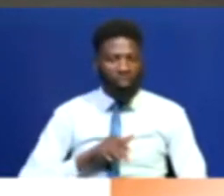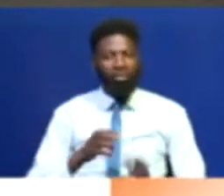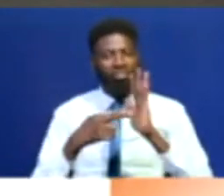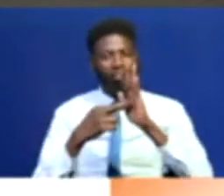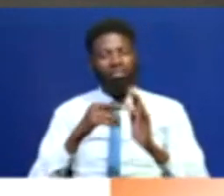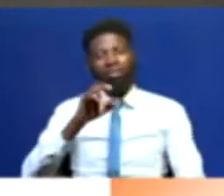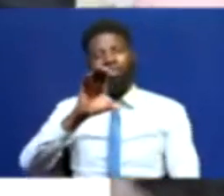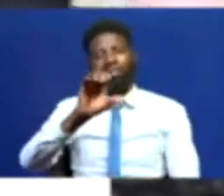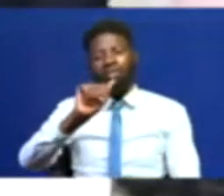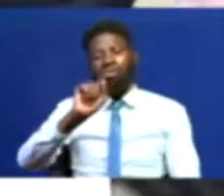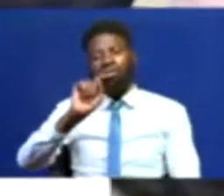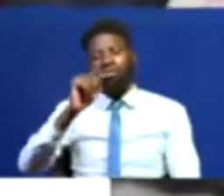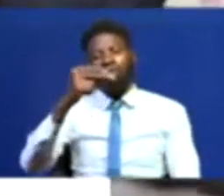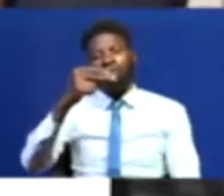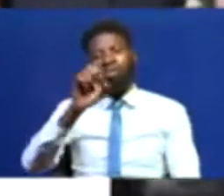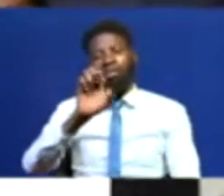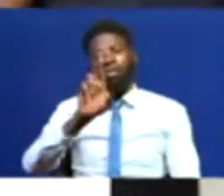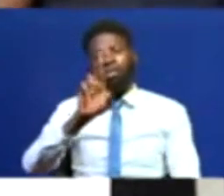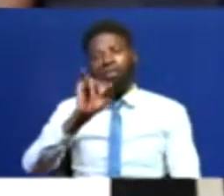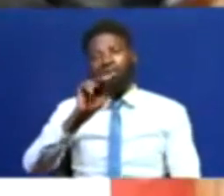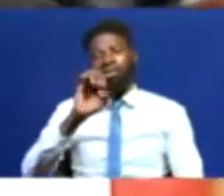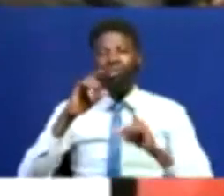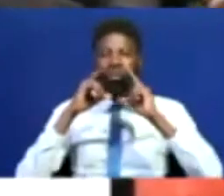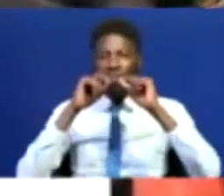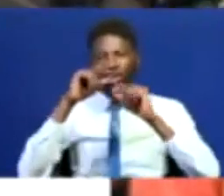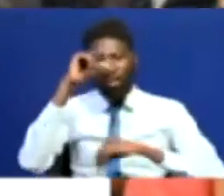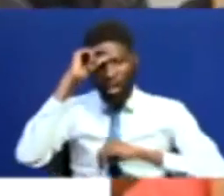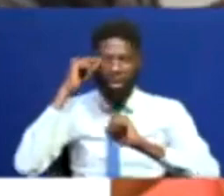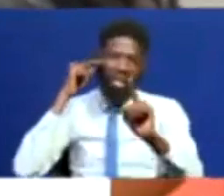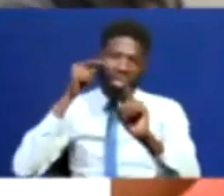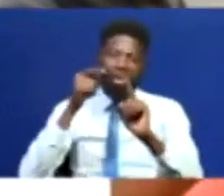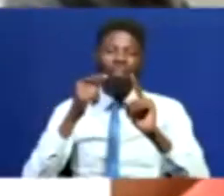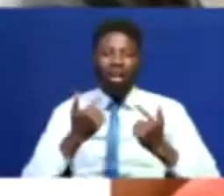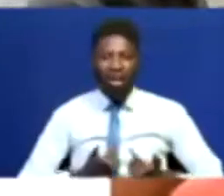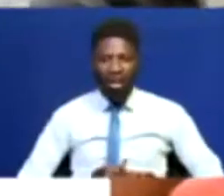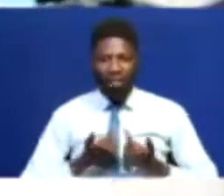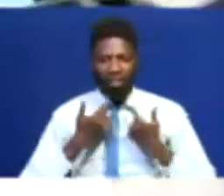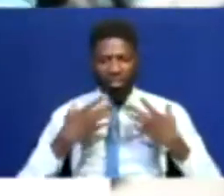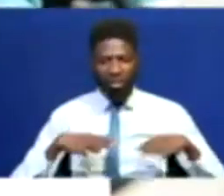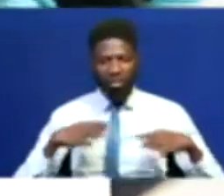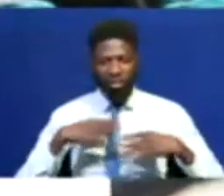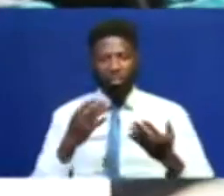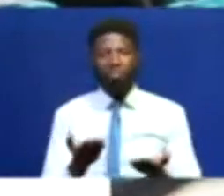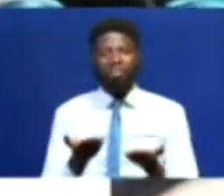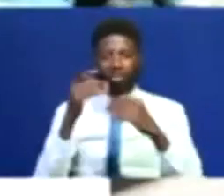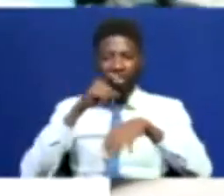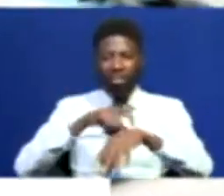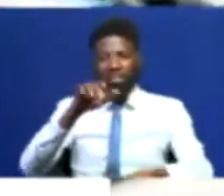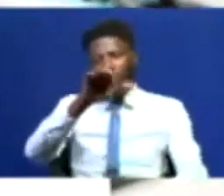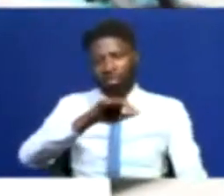Waruguru says the government is committed to improving livelihoods in the country. While in Laikipia, Waruguru cautioned